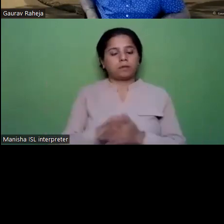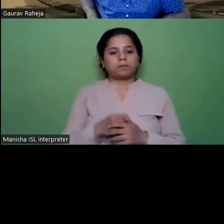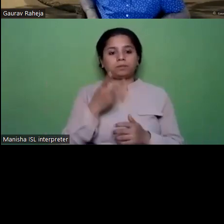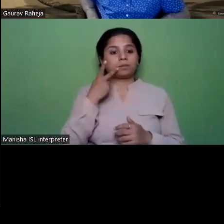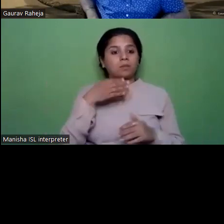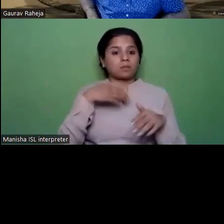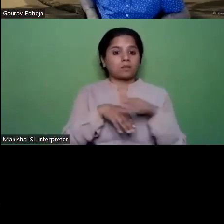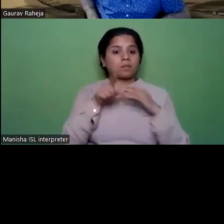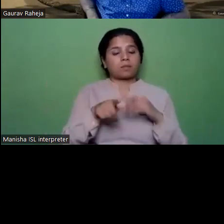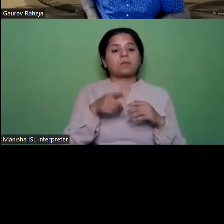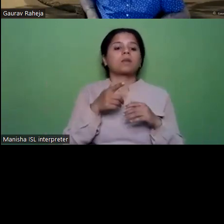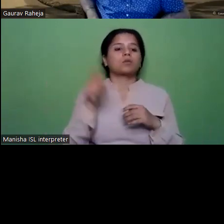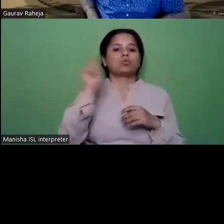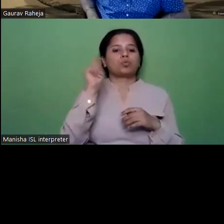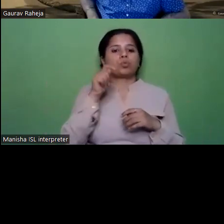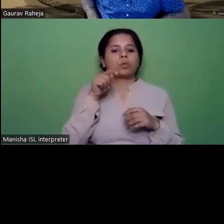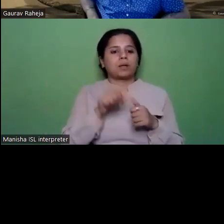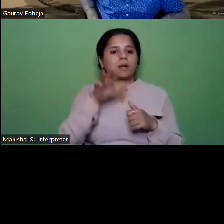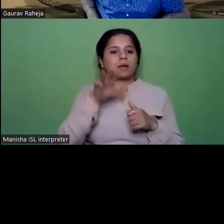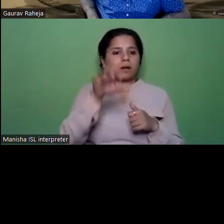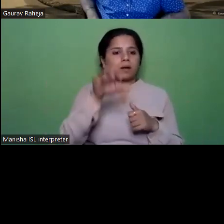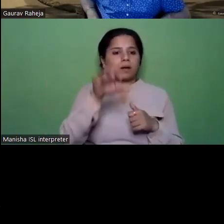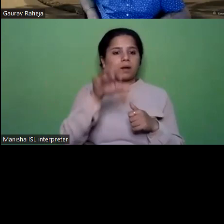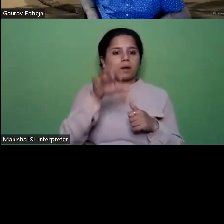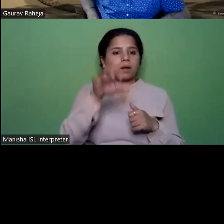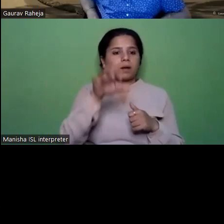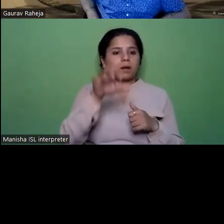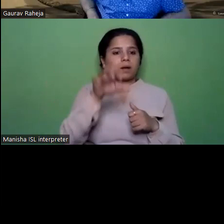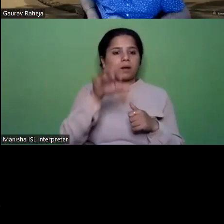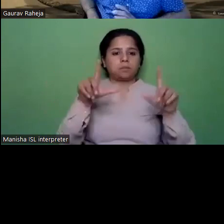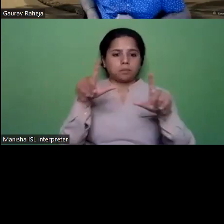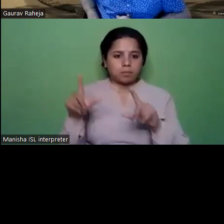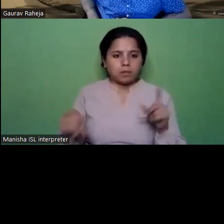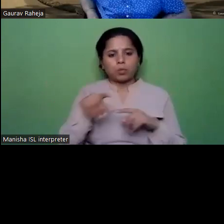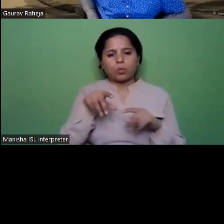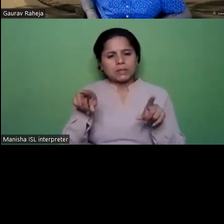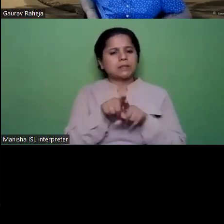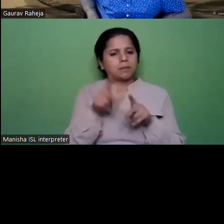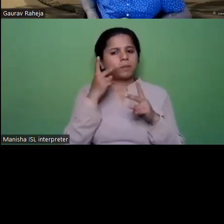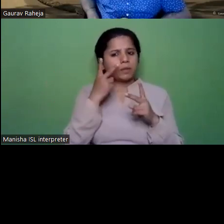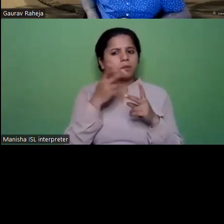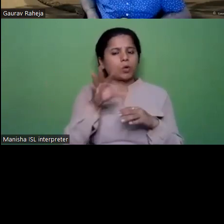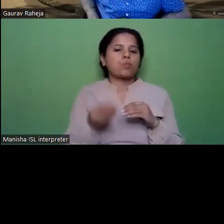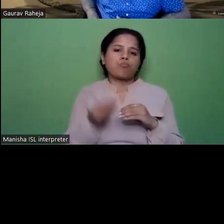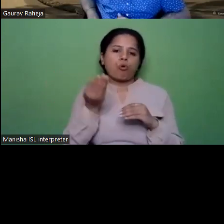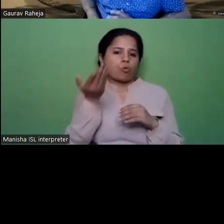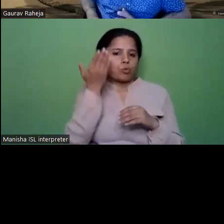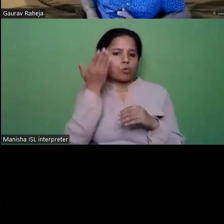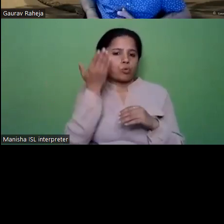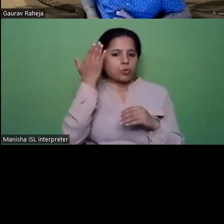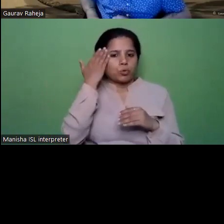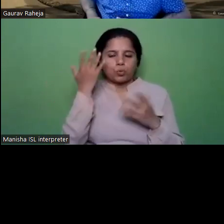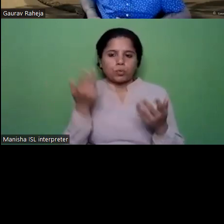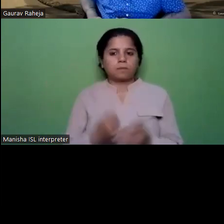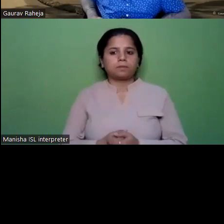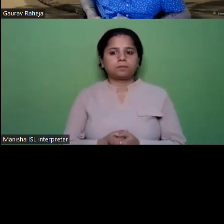train interiors, accessible spaces, signage, and like that, if you keep moving on. So towards